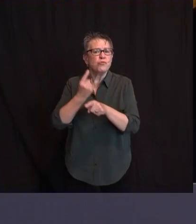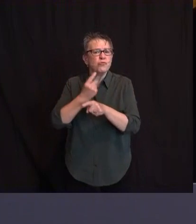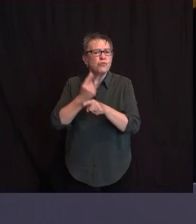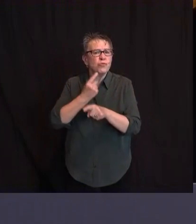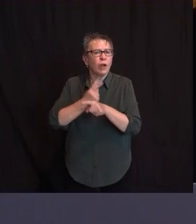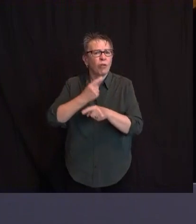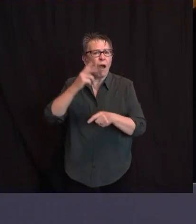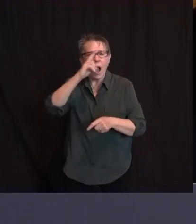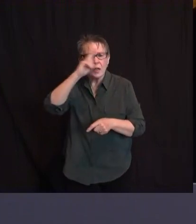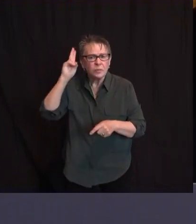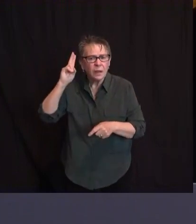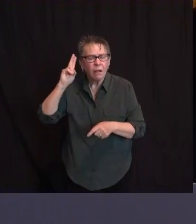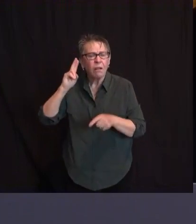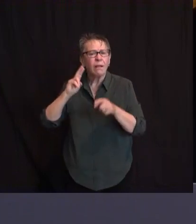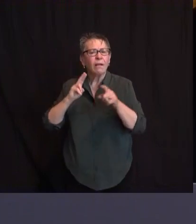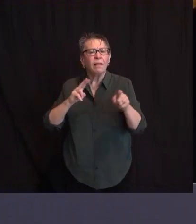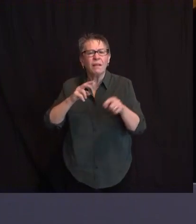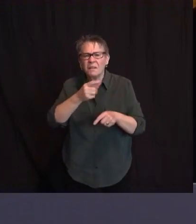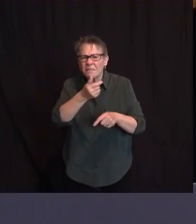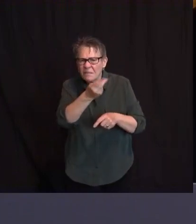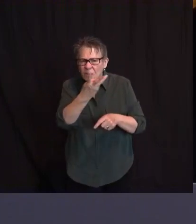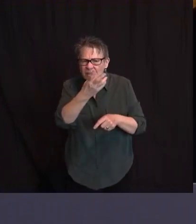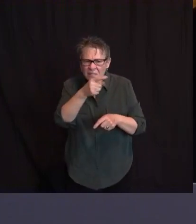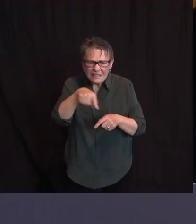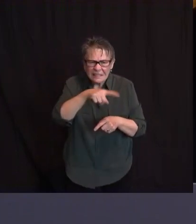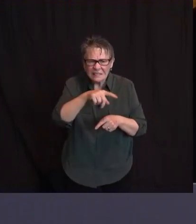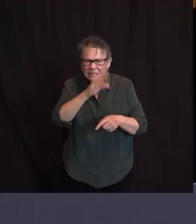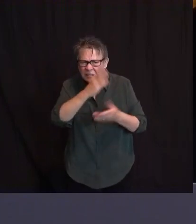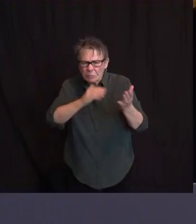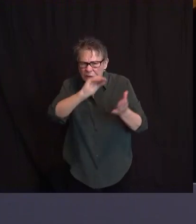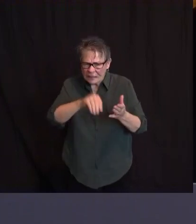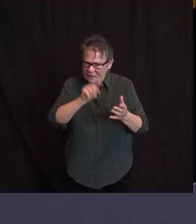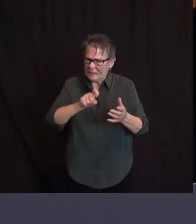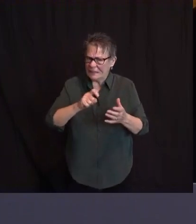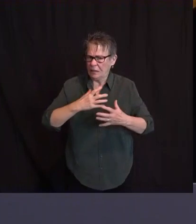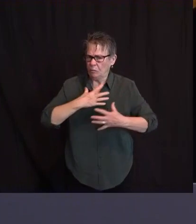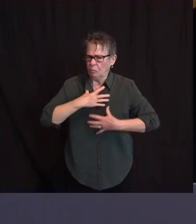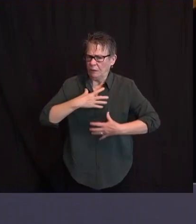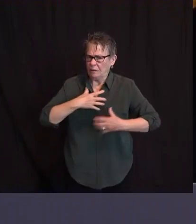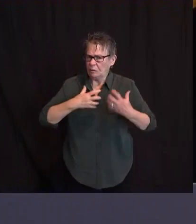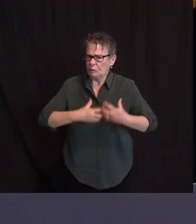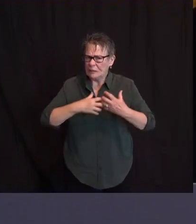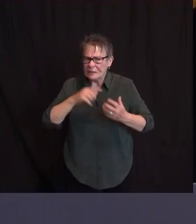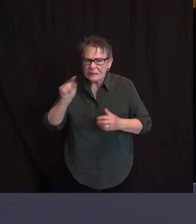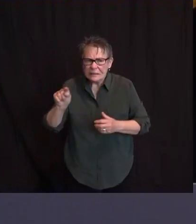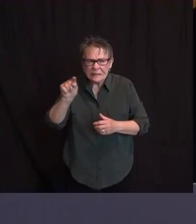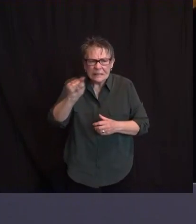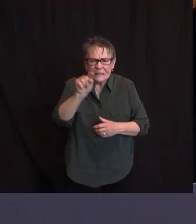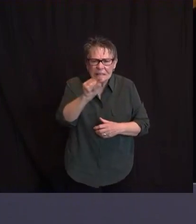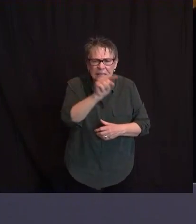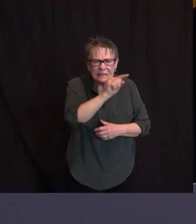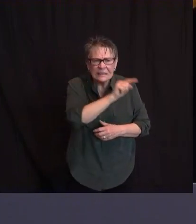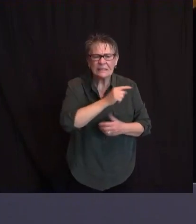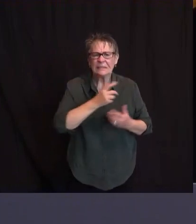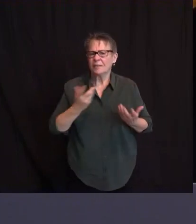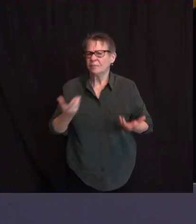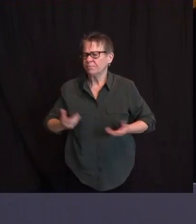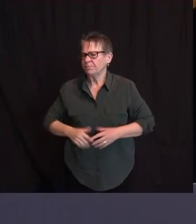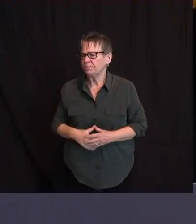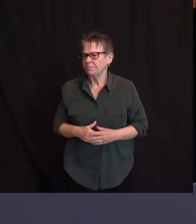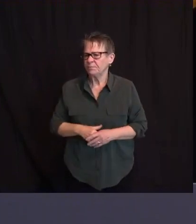47,437 cases in the state. And as the governor shared, sadly, 275 new deaths.